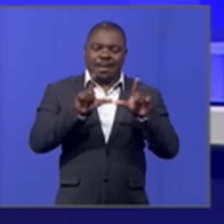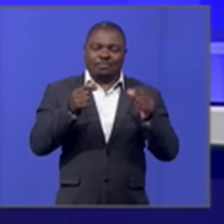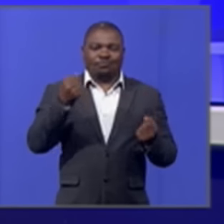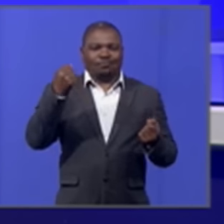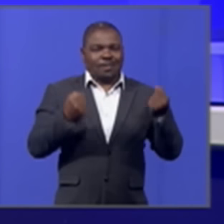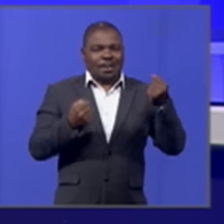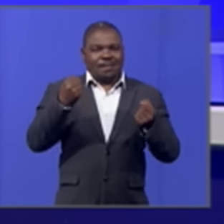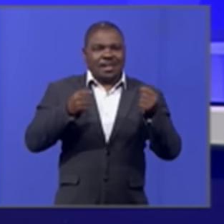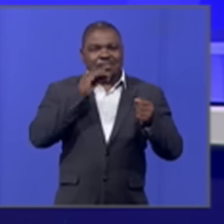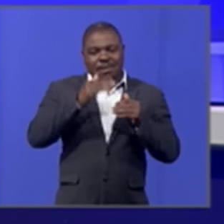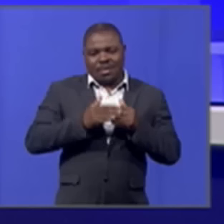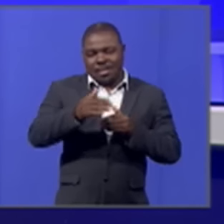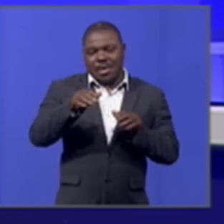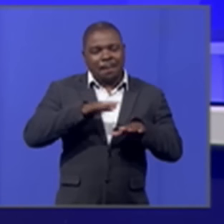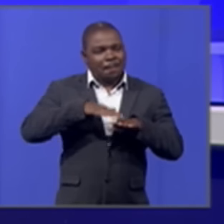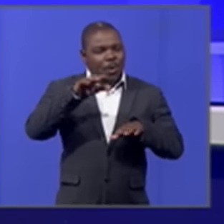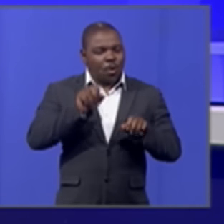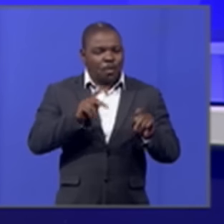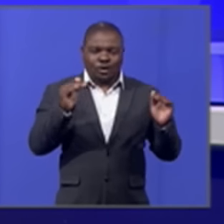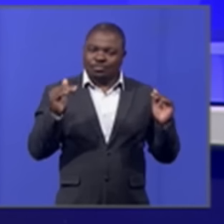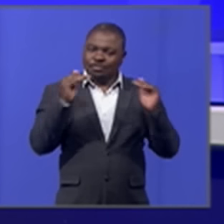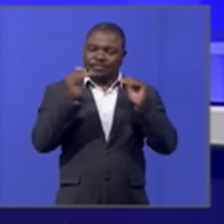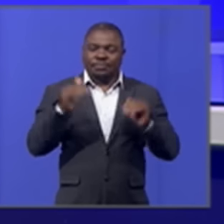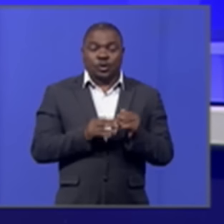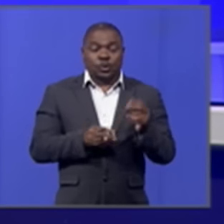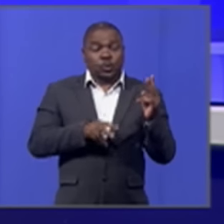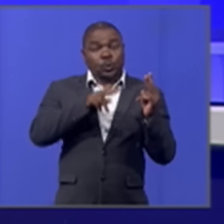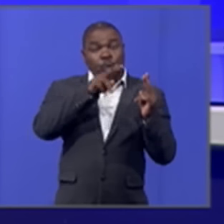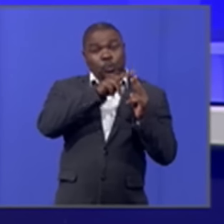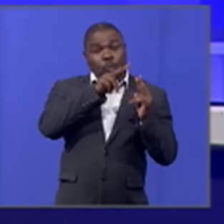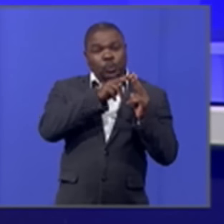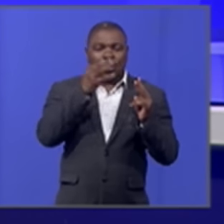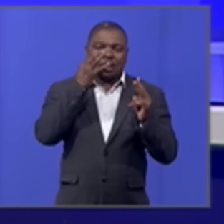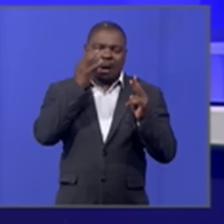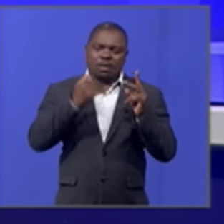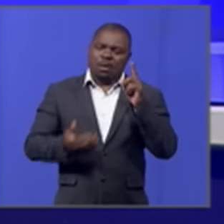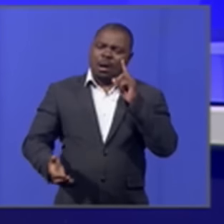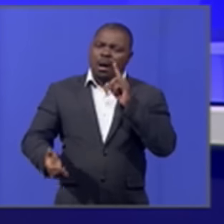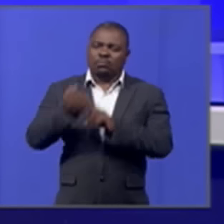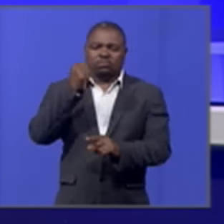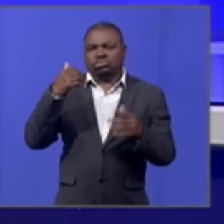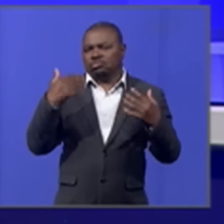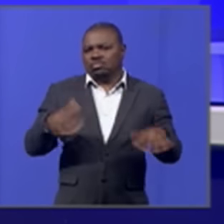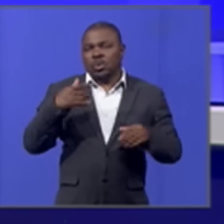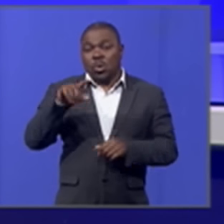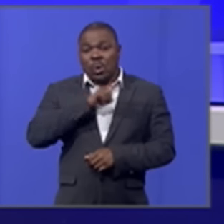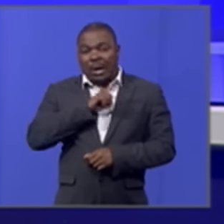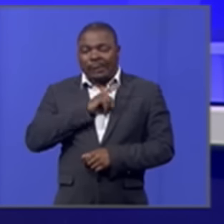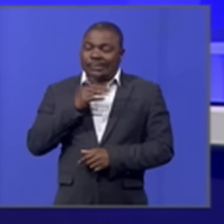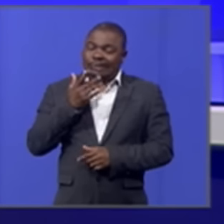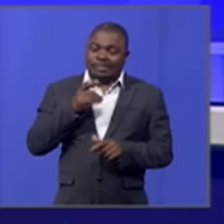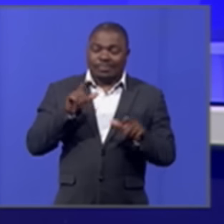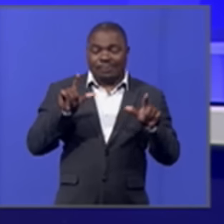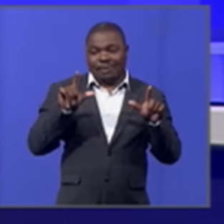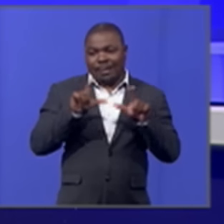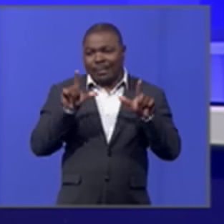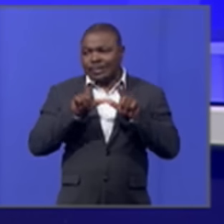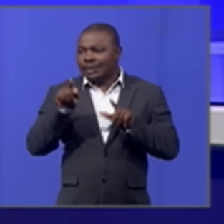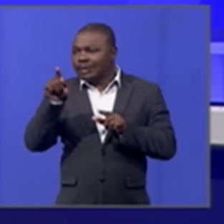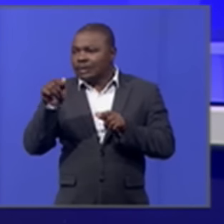mo kgatong ya ditshono tse di lekaneng. Bobedi jono jwa re ke phitlhelelo e kgolo jaaka go le bokete go fitlhelela dikolo